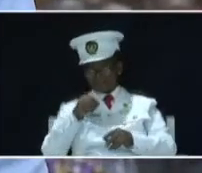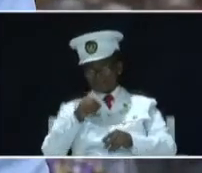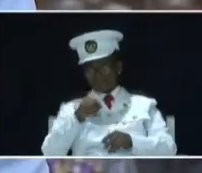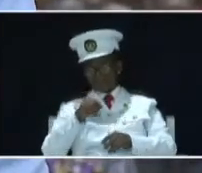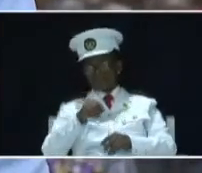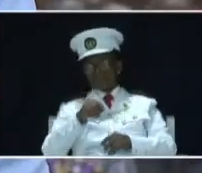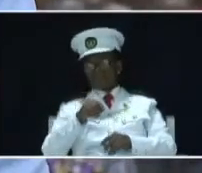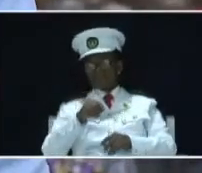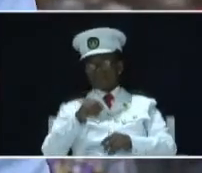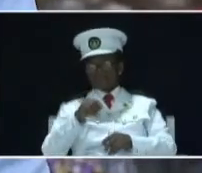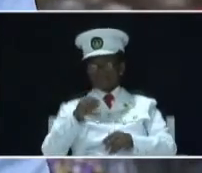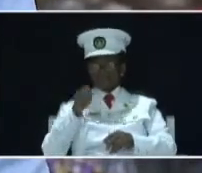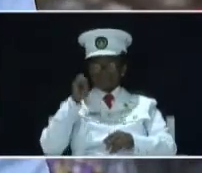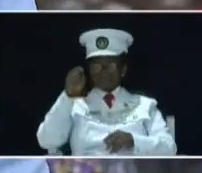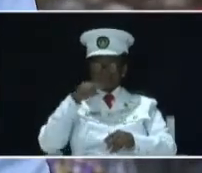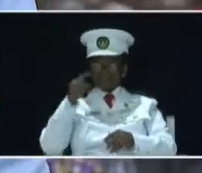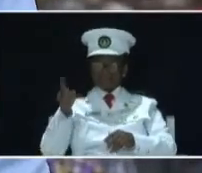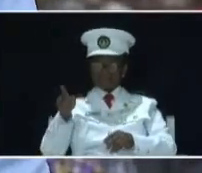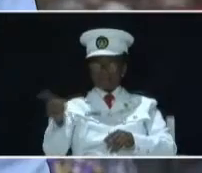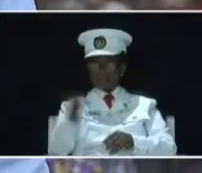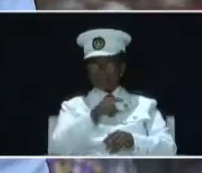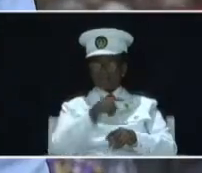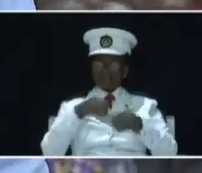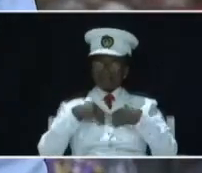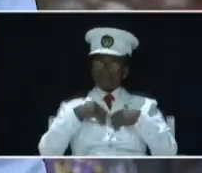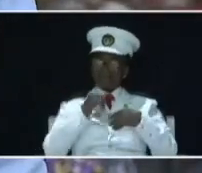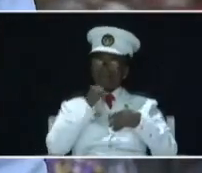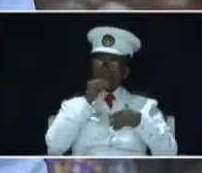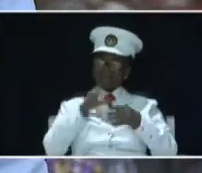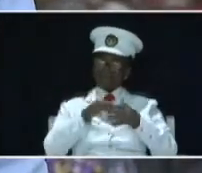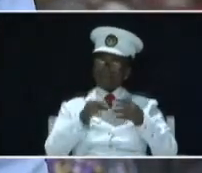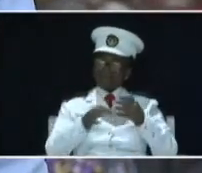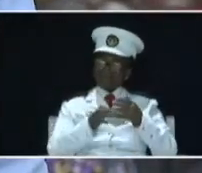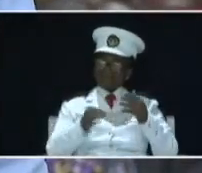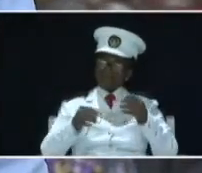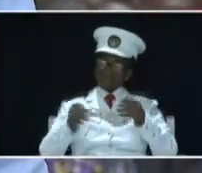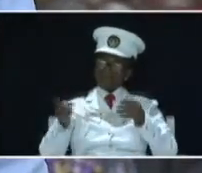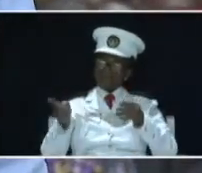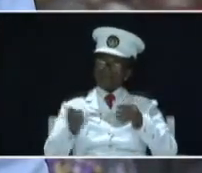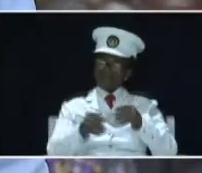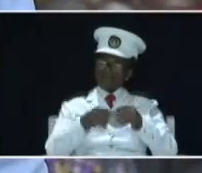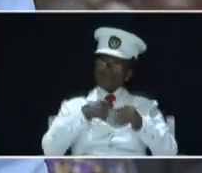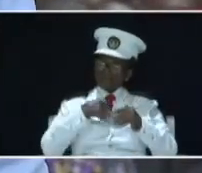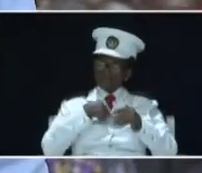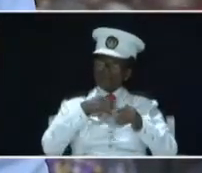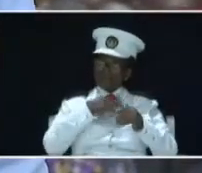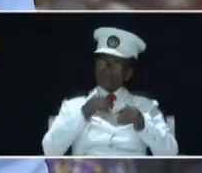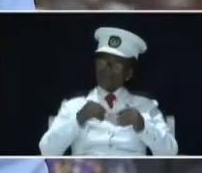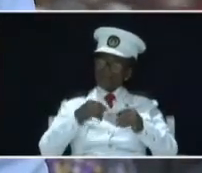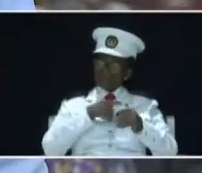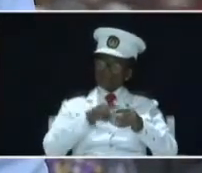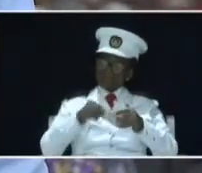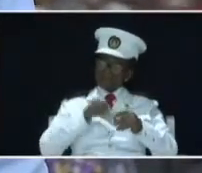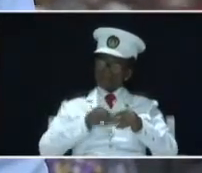you have not chosen me, but I've chosen you and ordained you